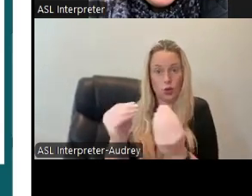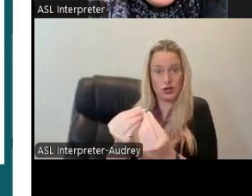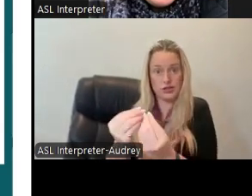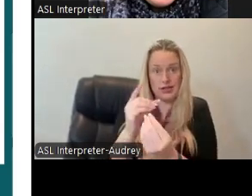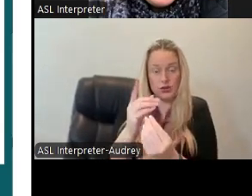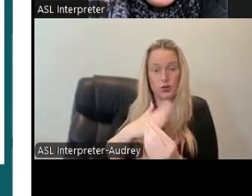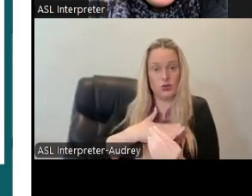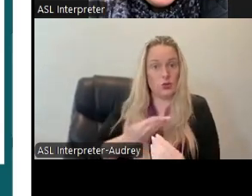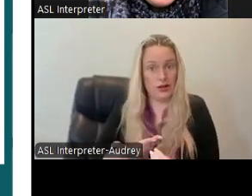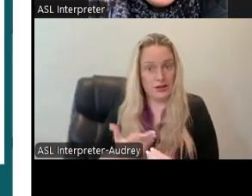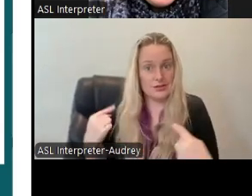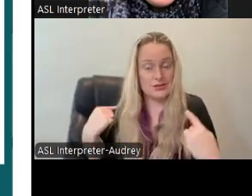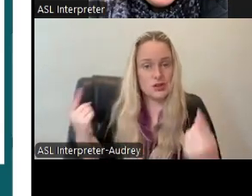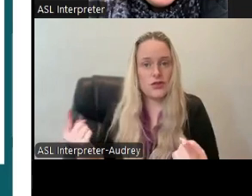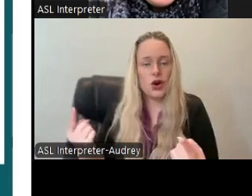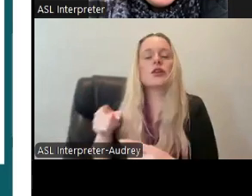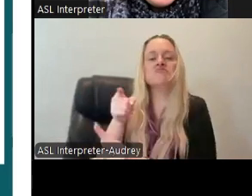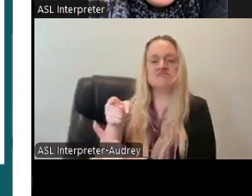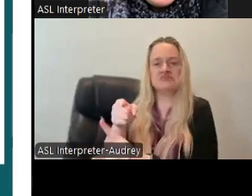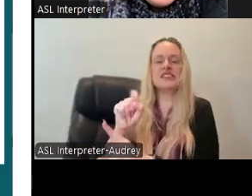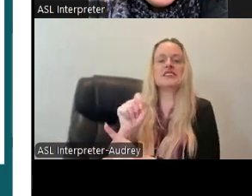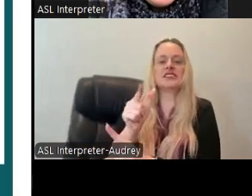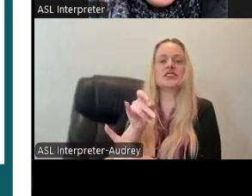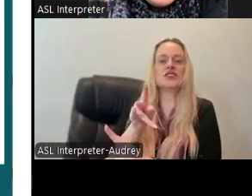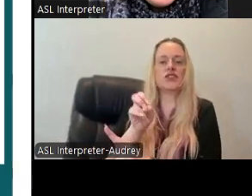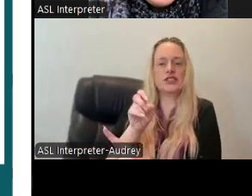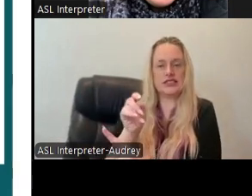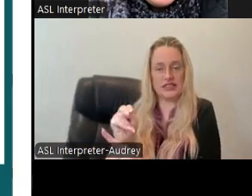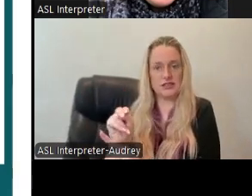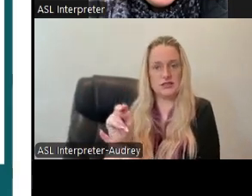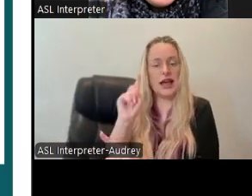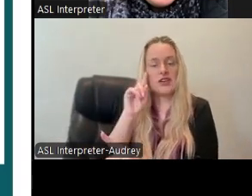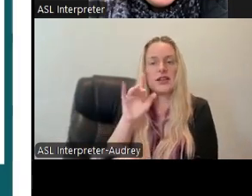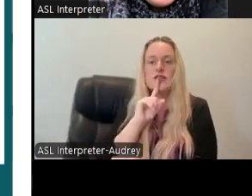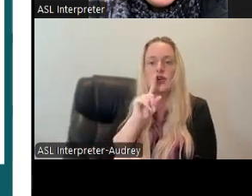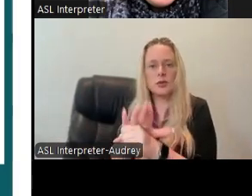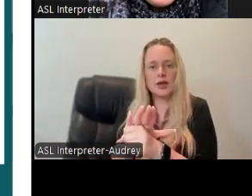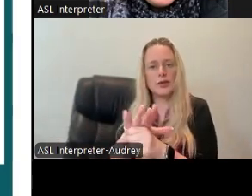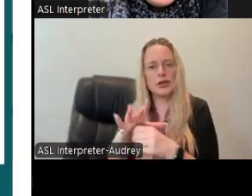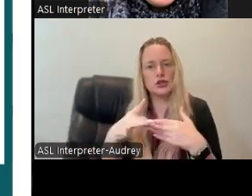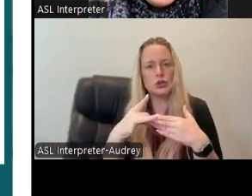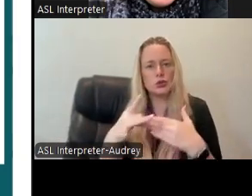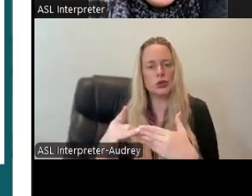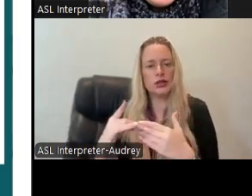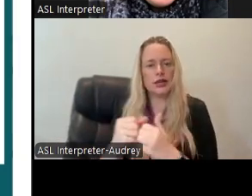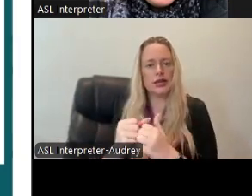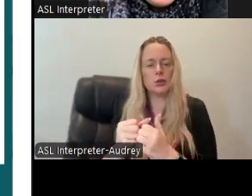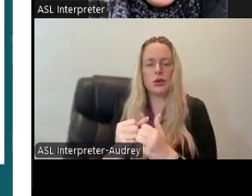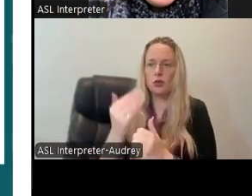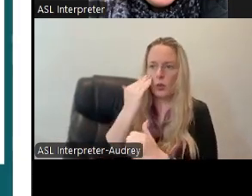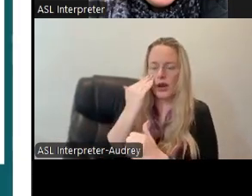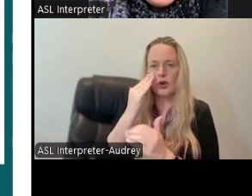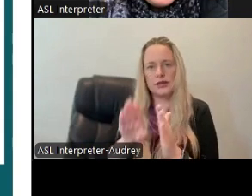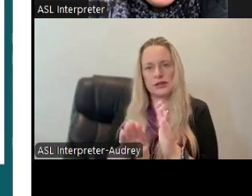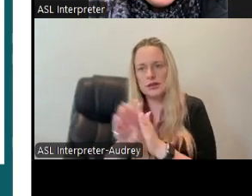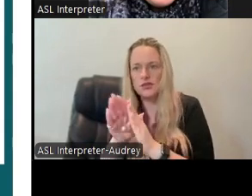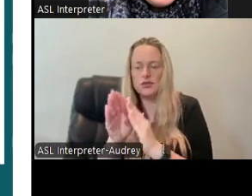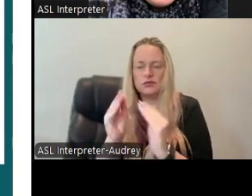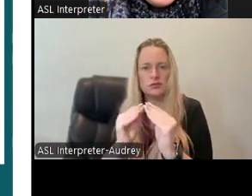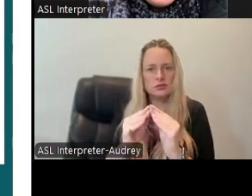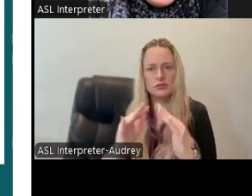that is Silverstein. And I think their commitment to leading with conscientiousness, to building and fostering